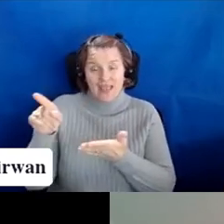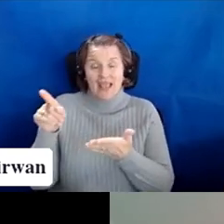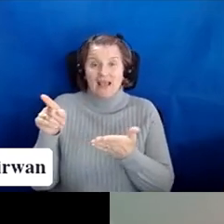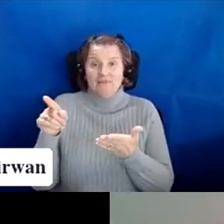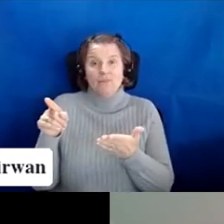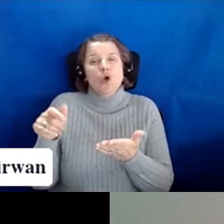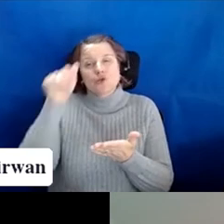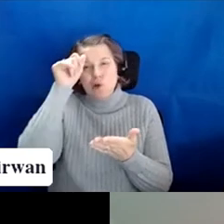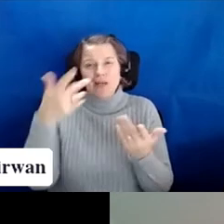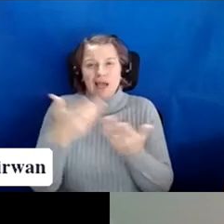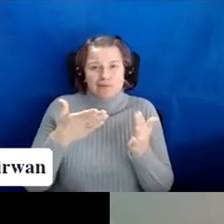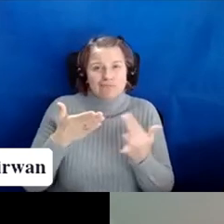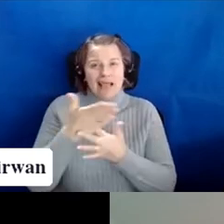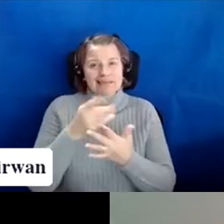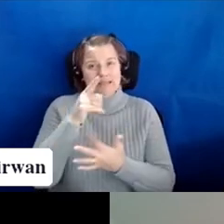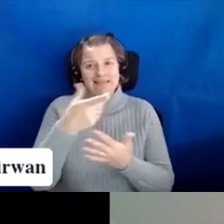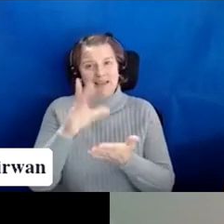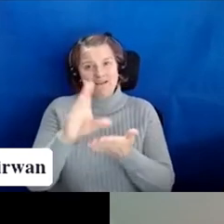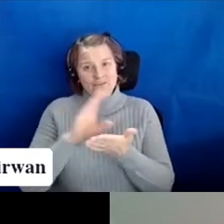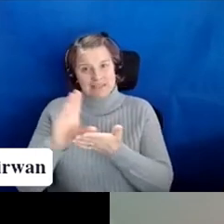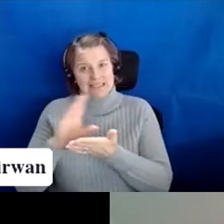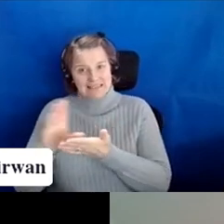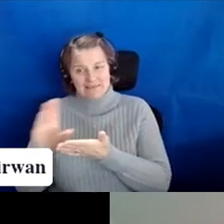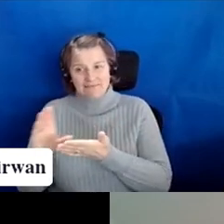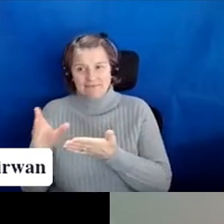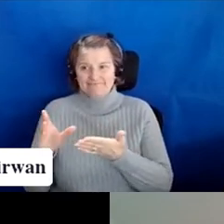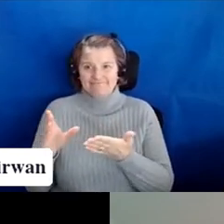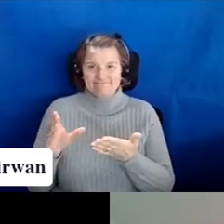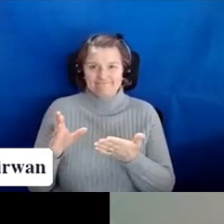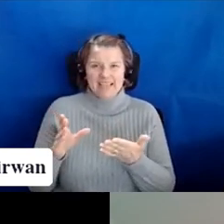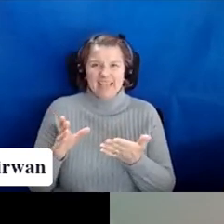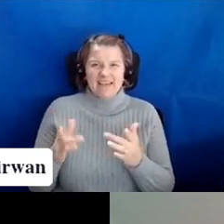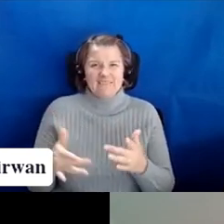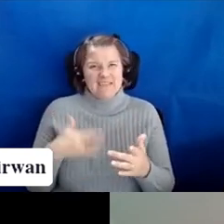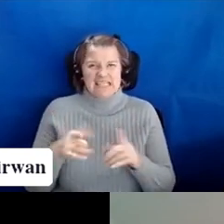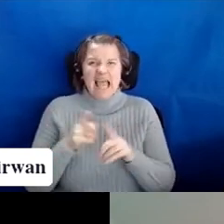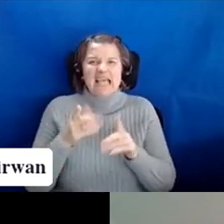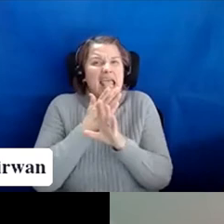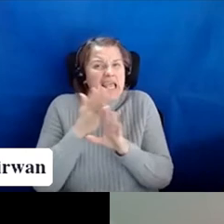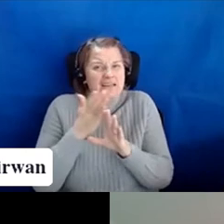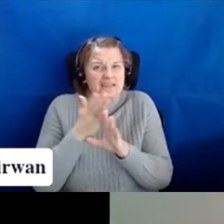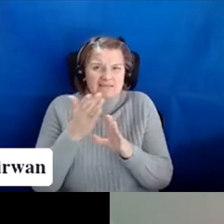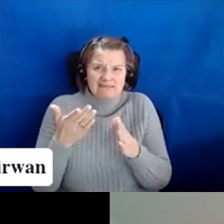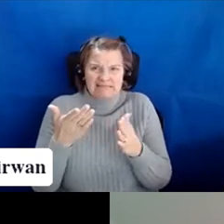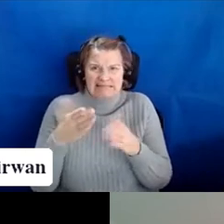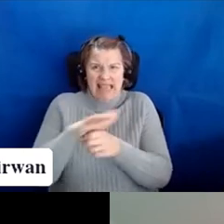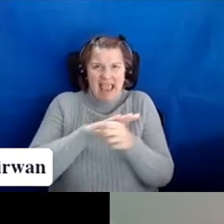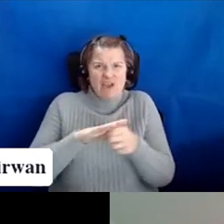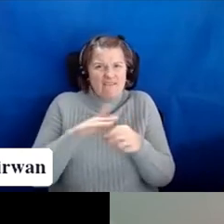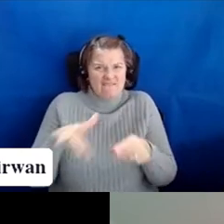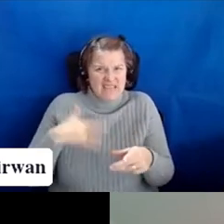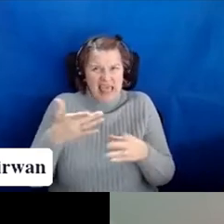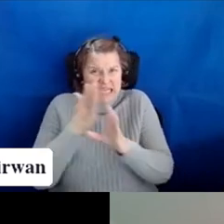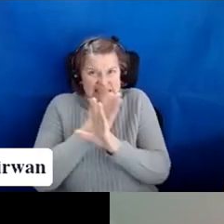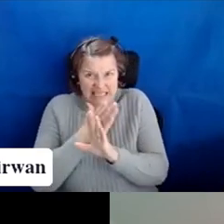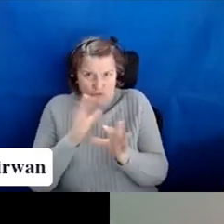it. And sometimes it feels like it's not quite a hidden job market, but it's almost like a secret that